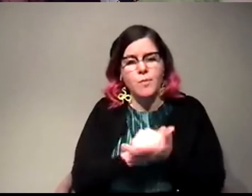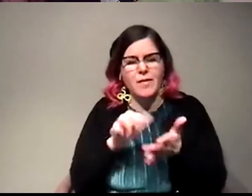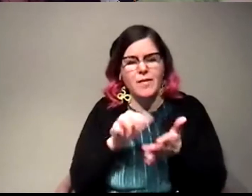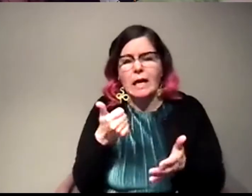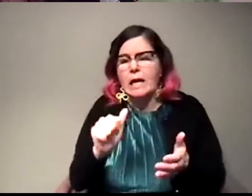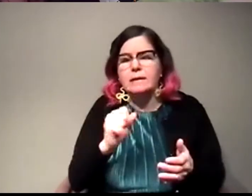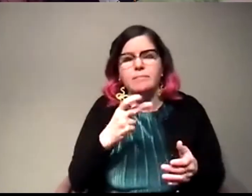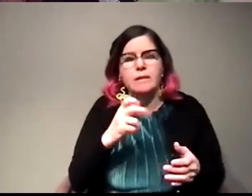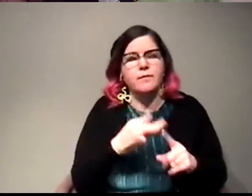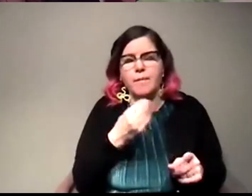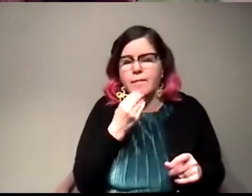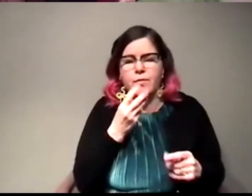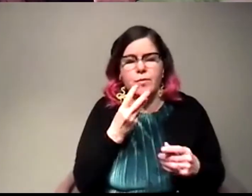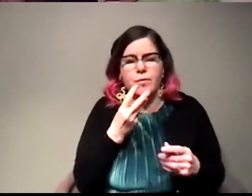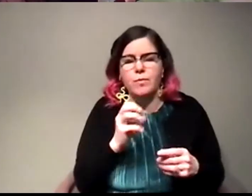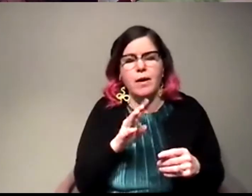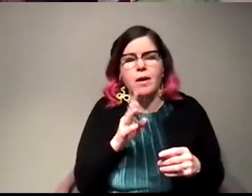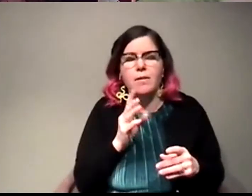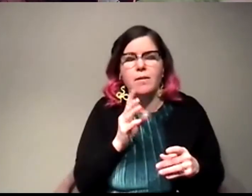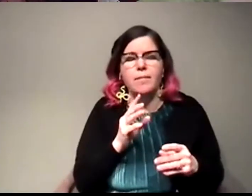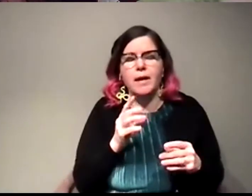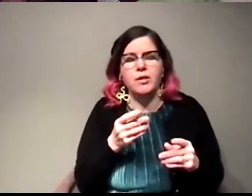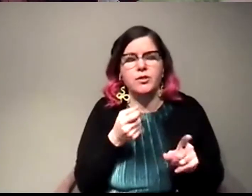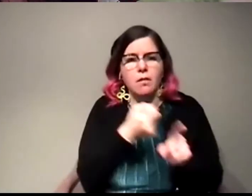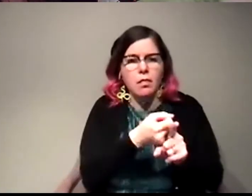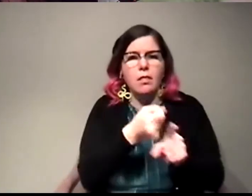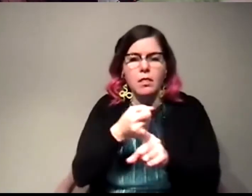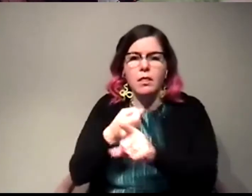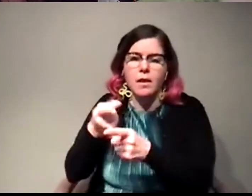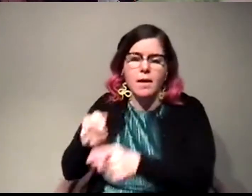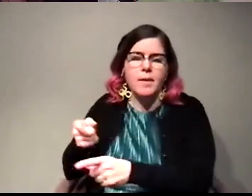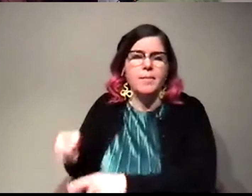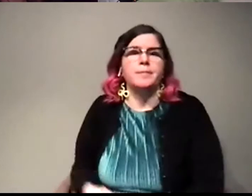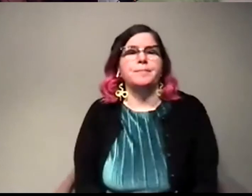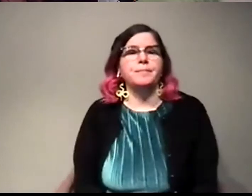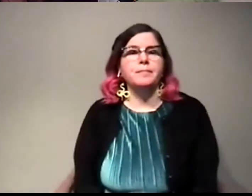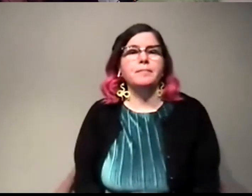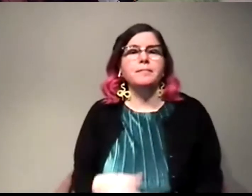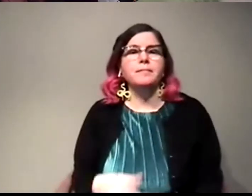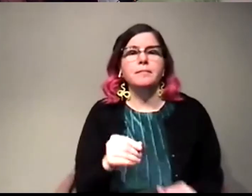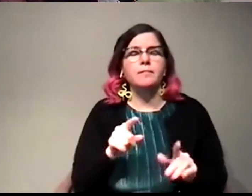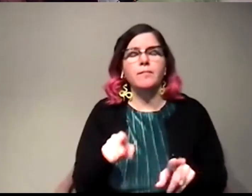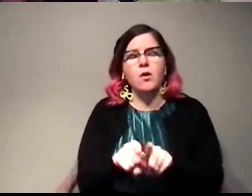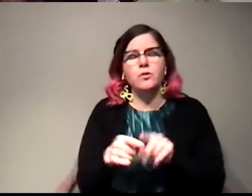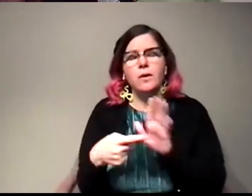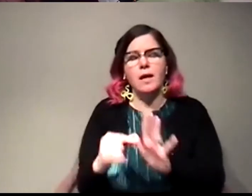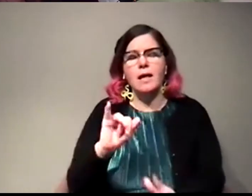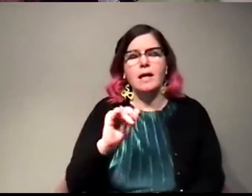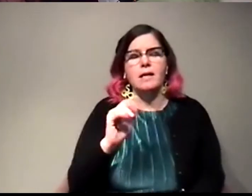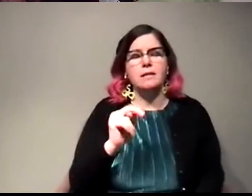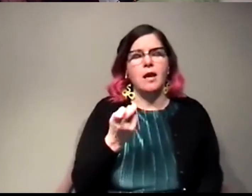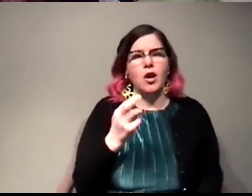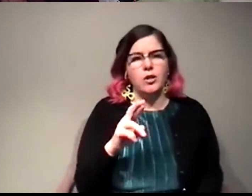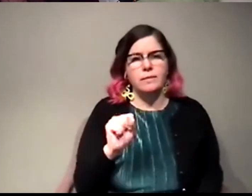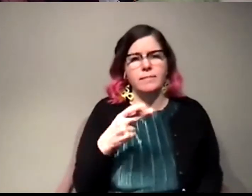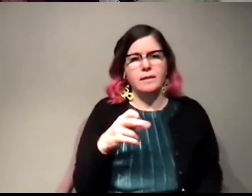the food web can have sort of a cascade of effects. So they are also what's called an indicator species, which doesn't really play into